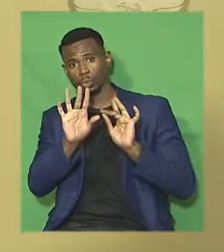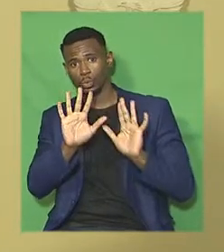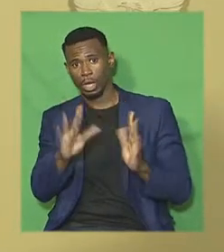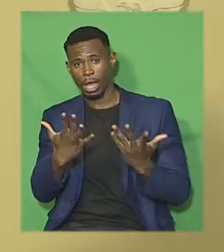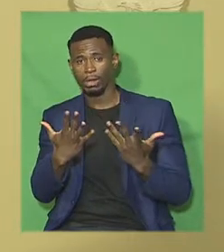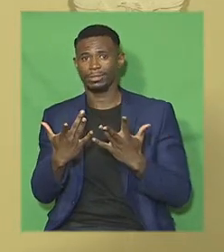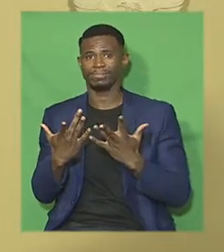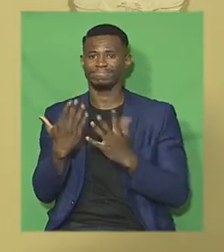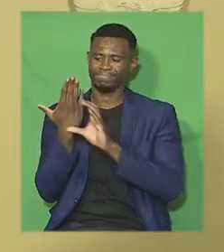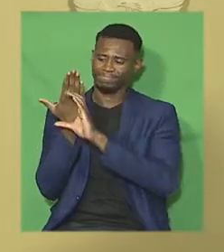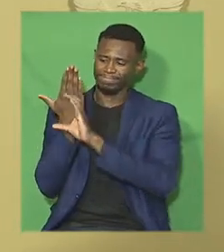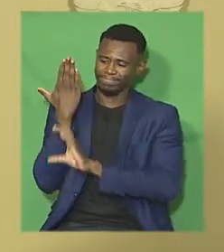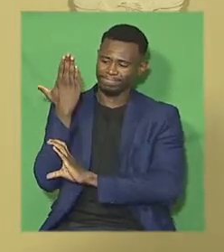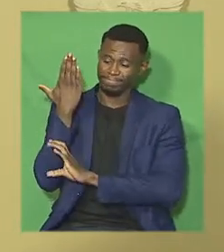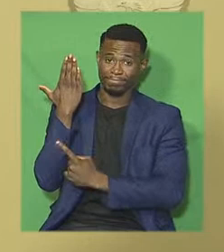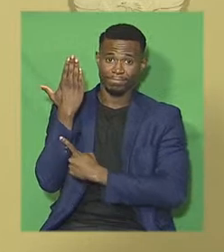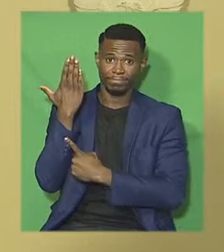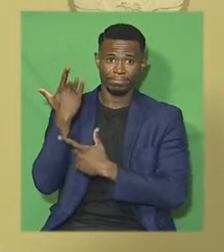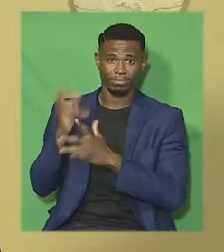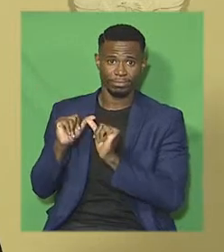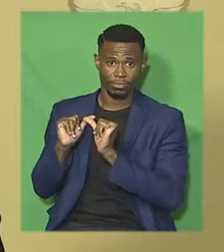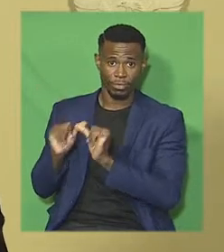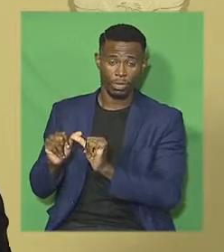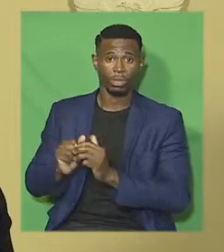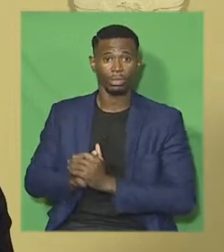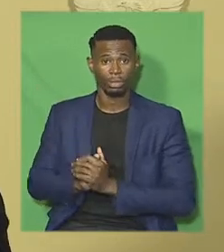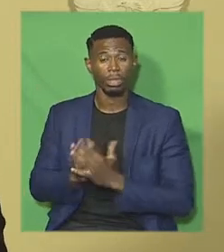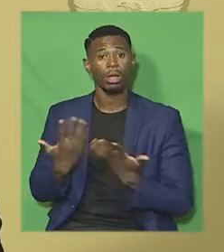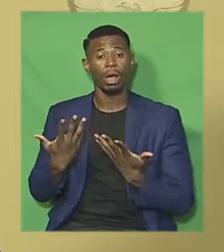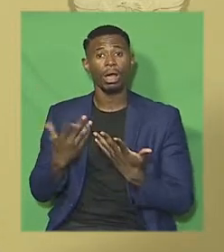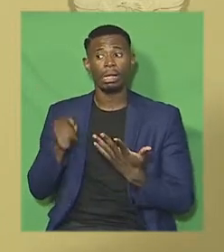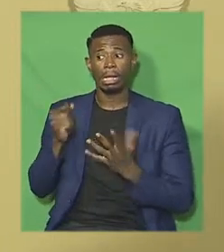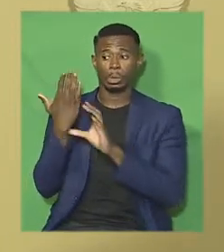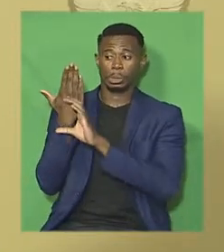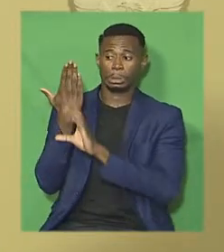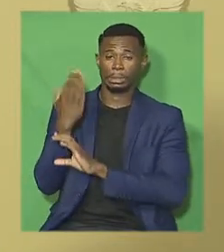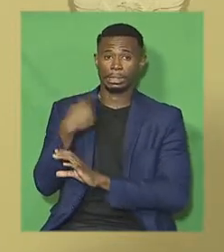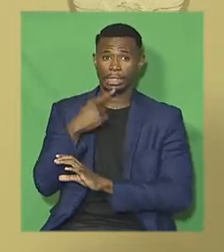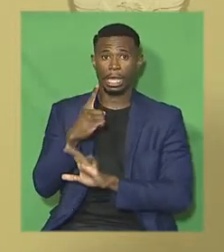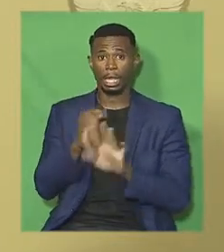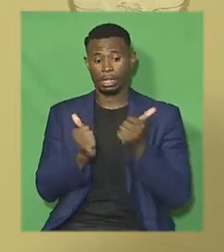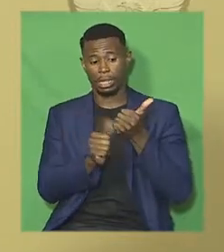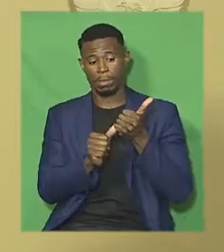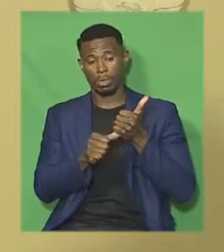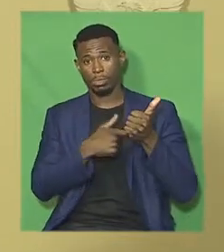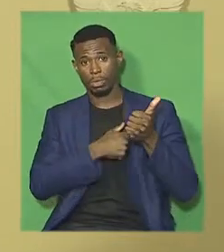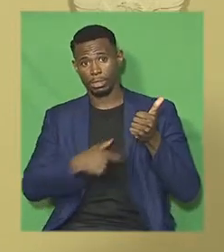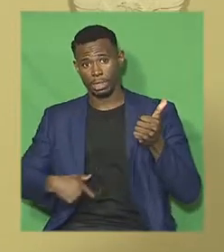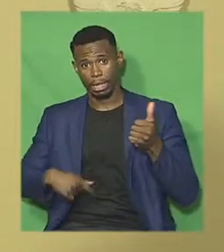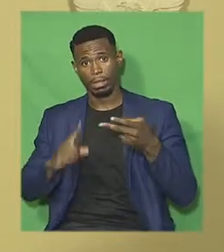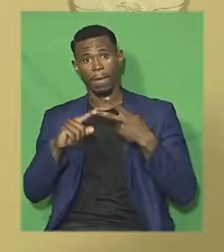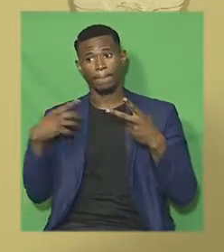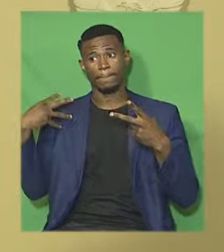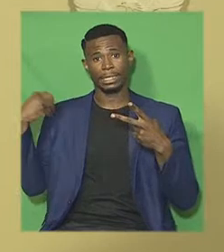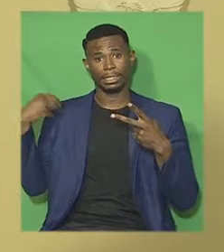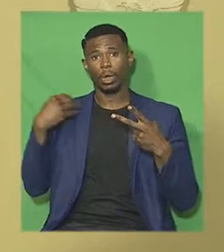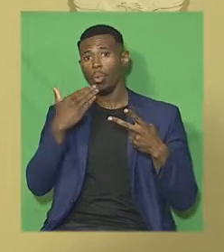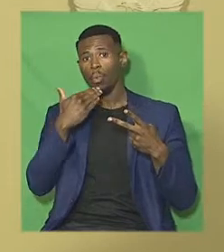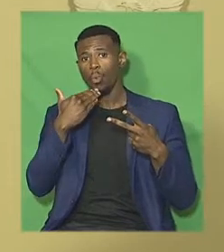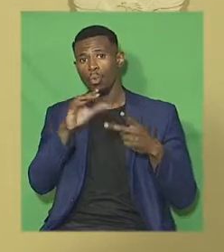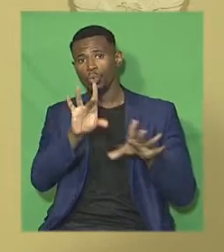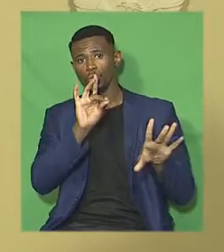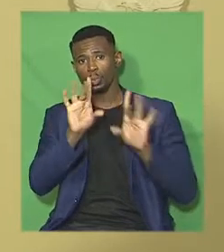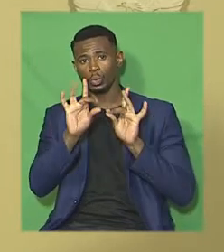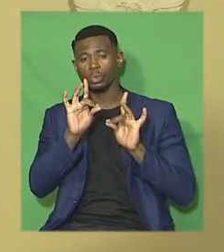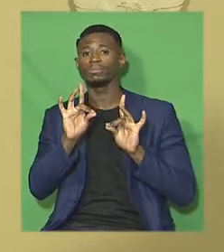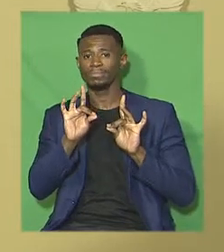In terms of our Constitution, the President appoints the Deputy President, ministers and deputy ministers from among members of